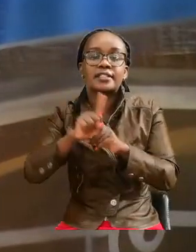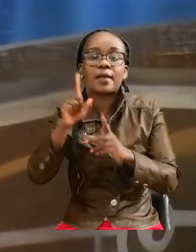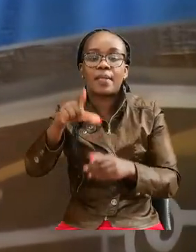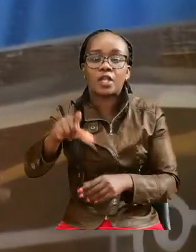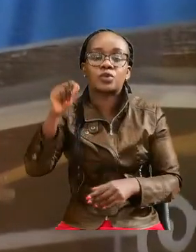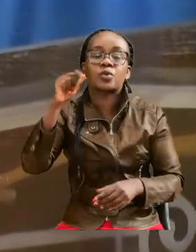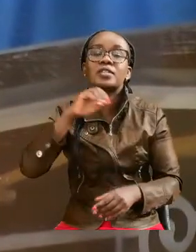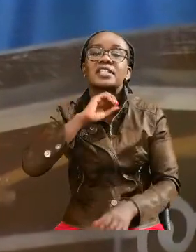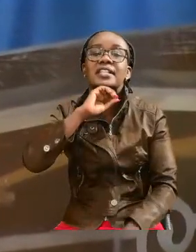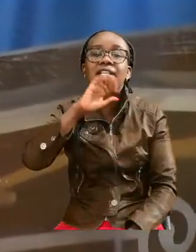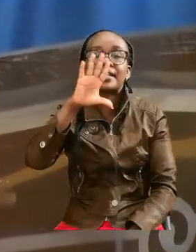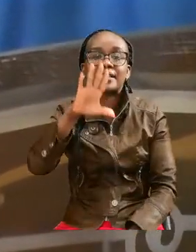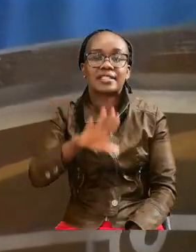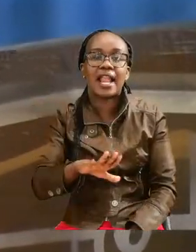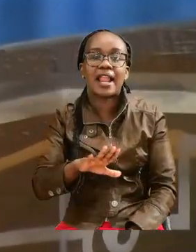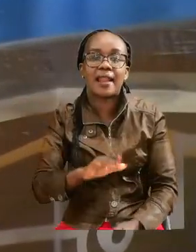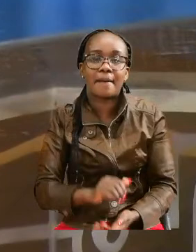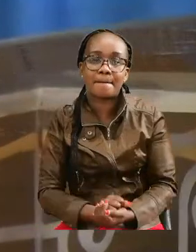Son.